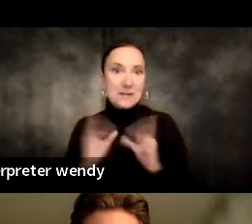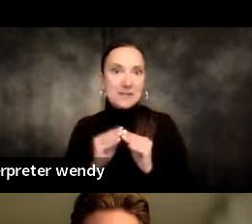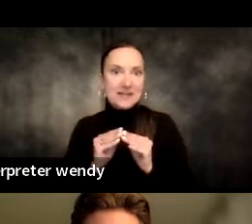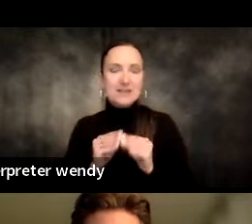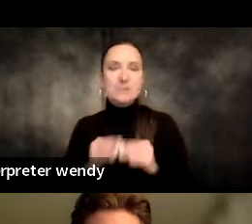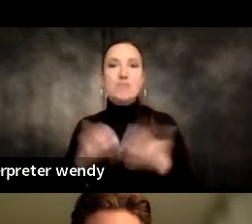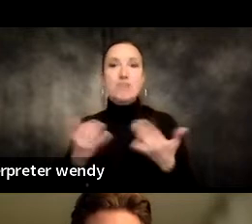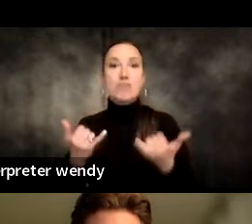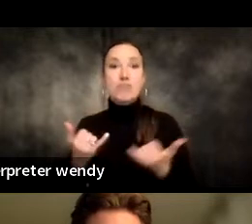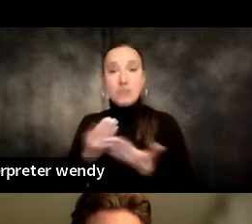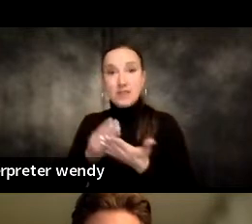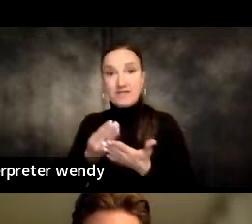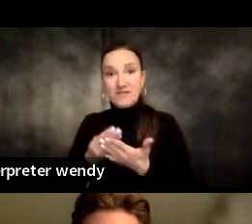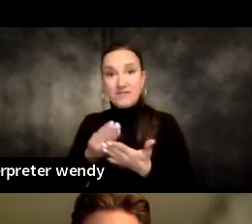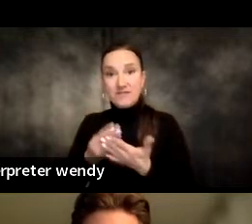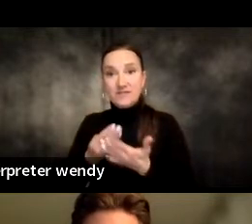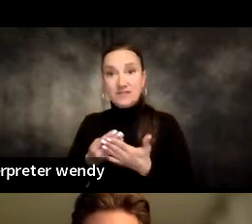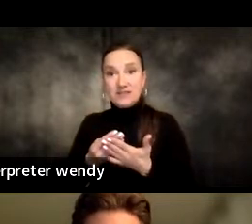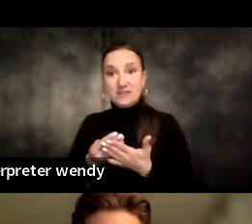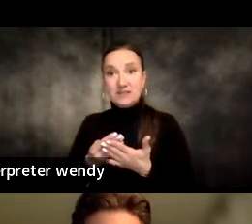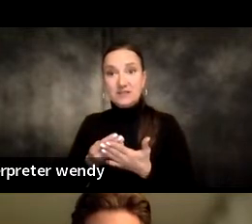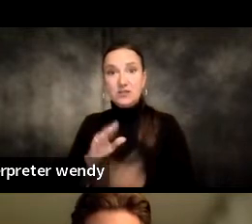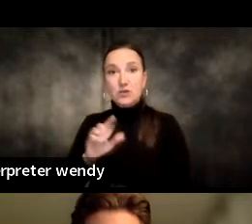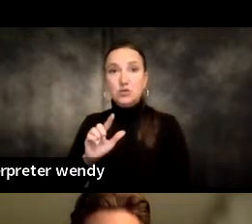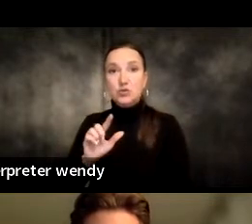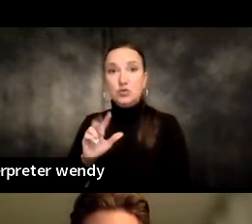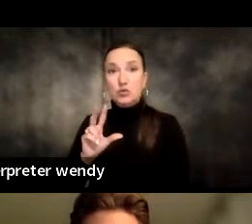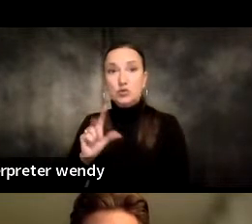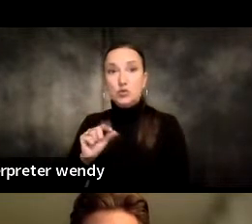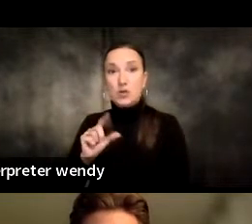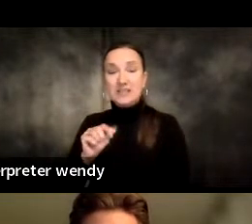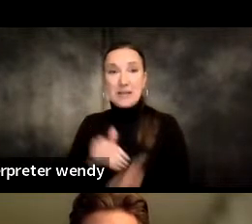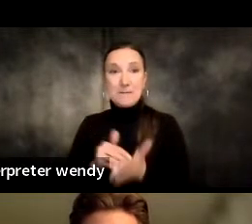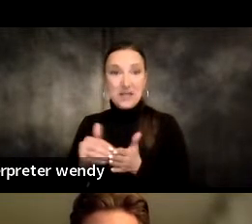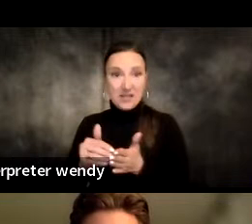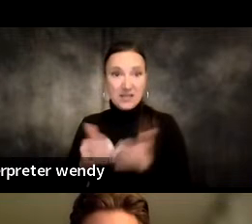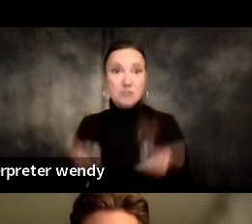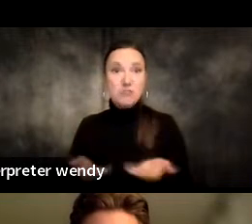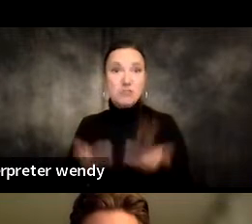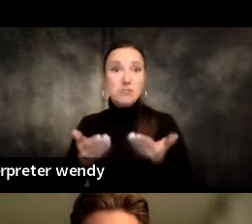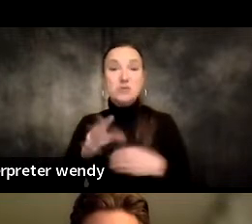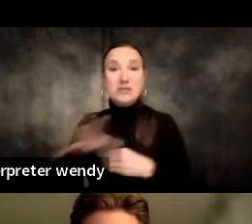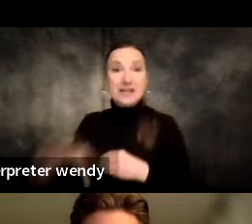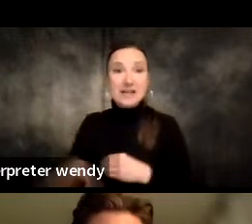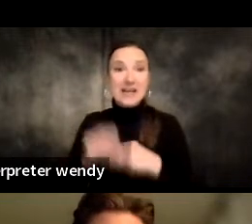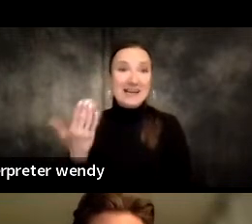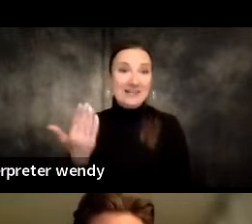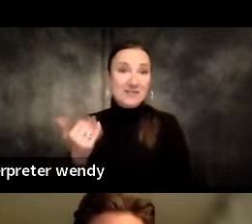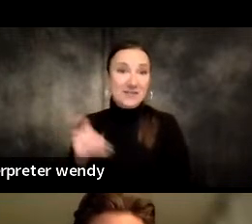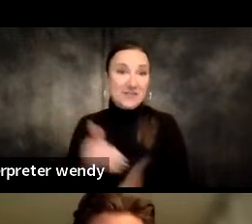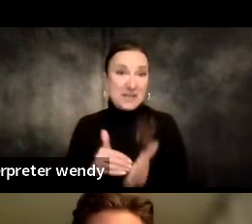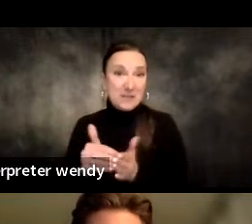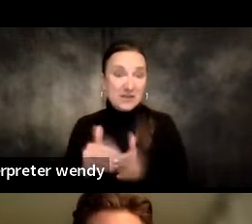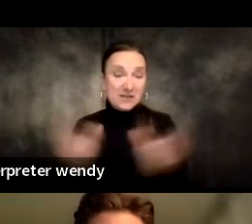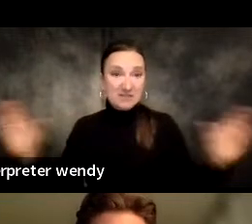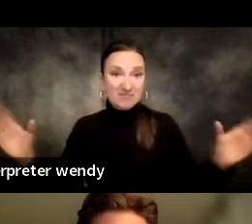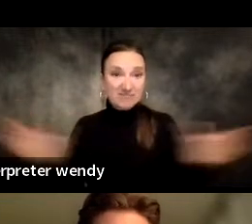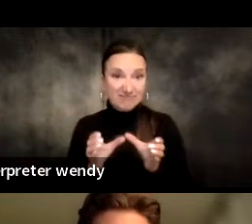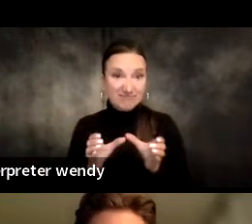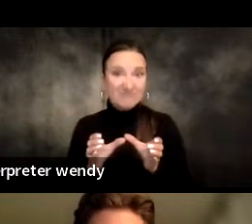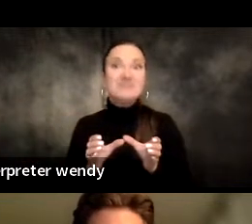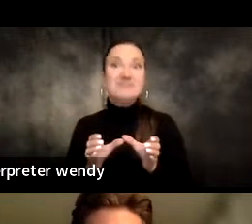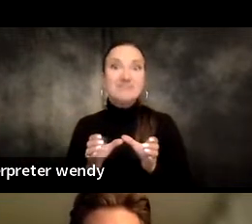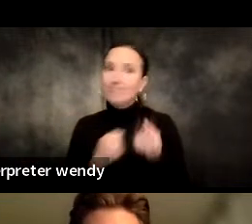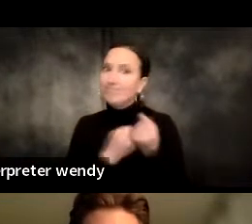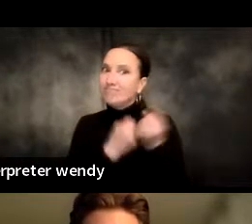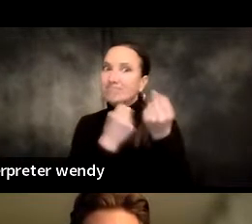current funding for Ivy or for Cromel is 20 million. The mayor has proposed an additional 15 million. So continue to